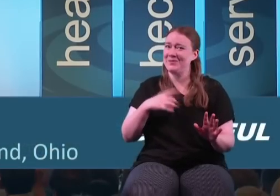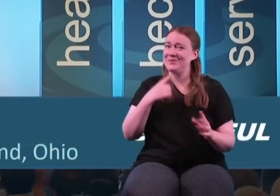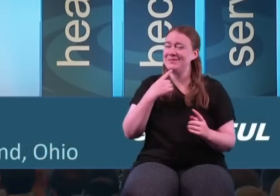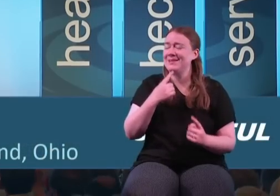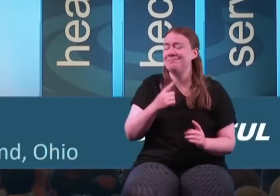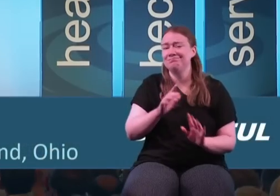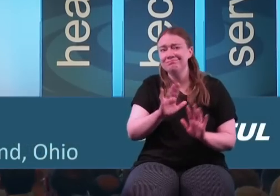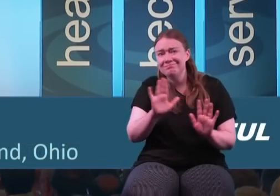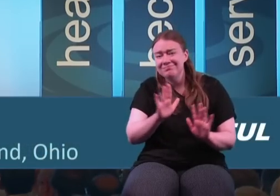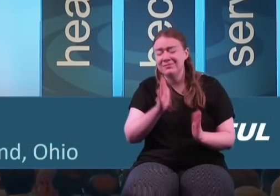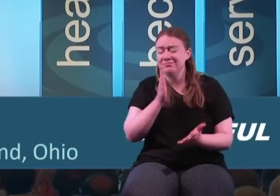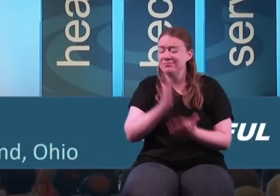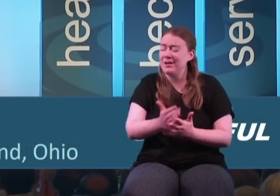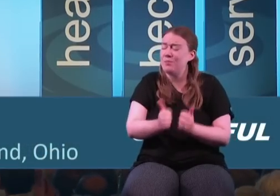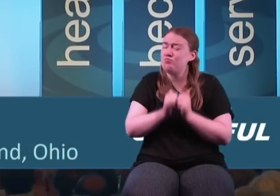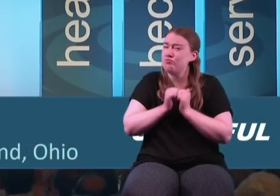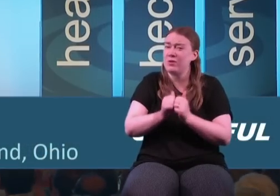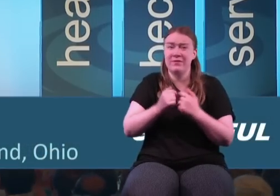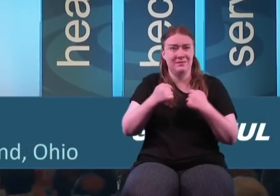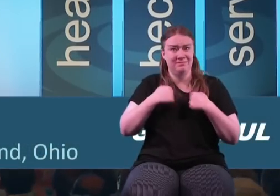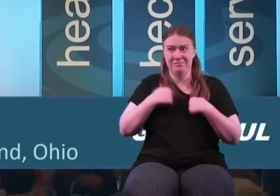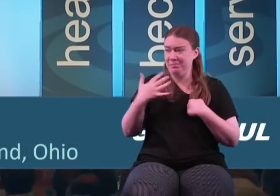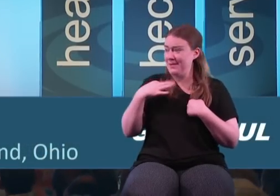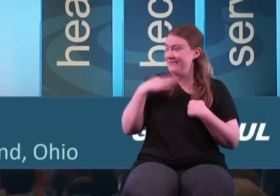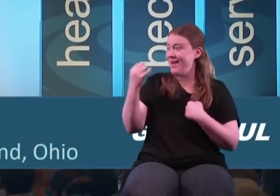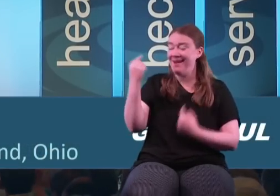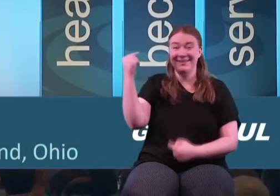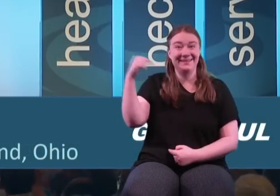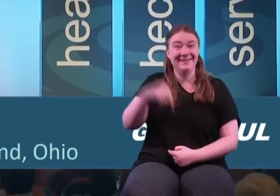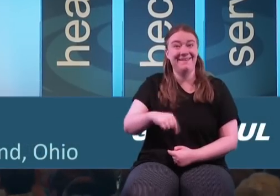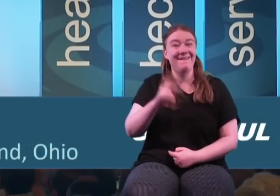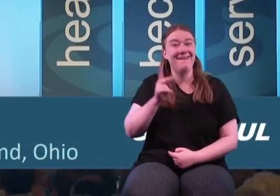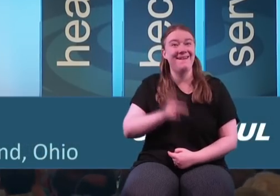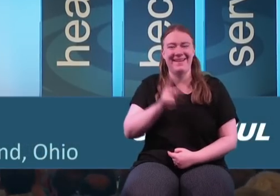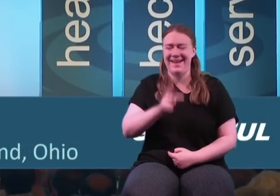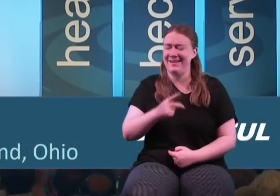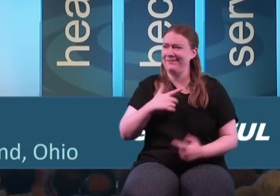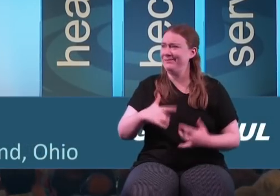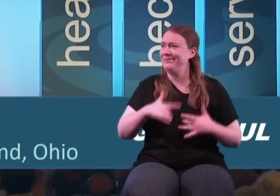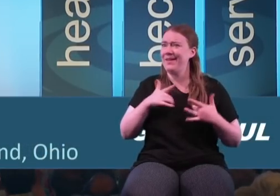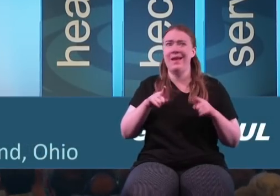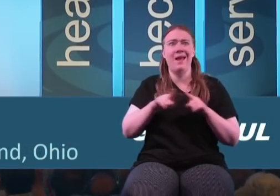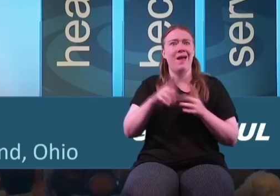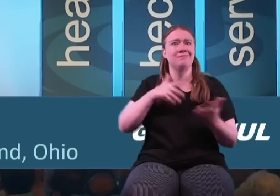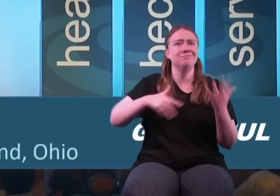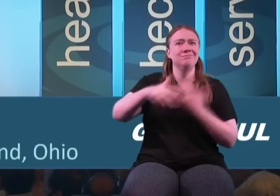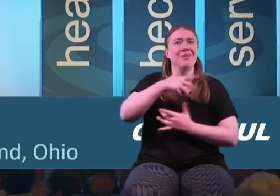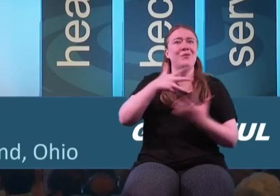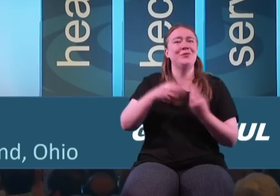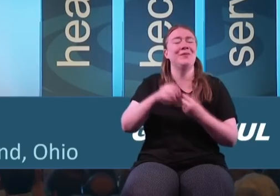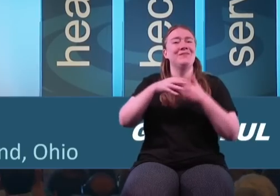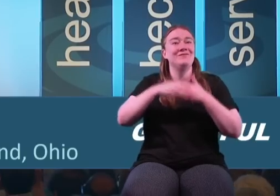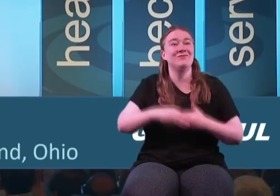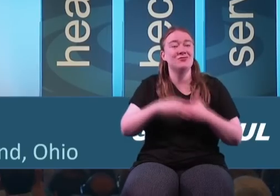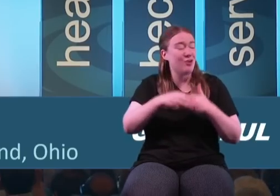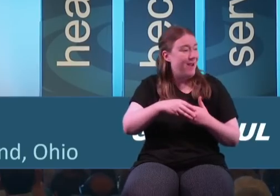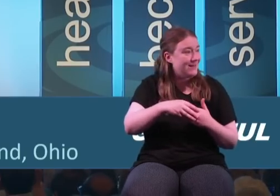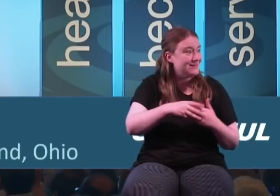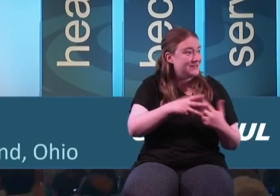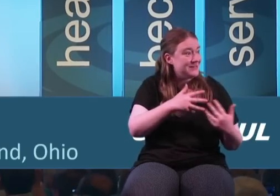privilege it is for me to be invited back here and to be amongst friends and to have the opportunity to make new